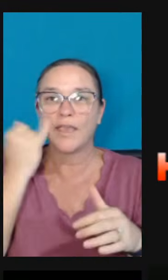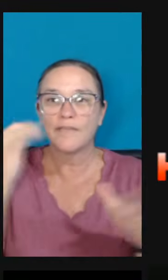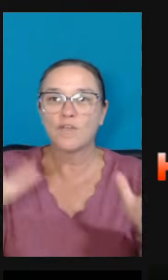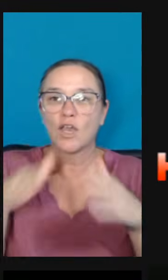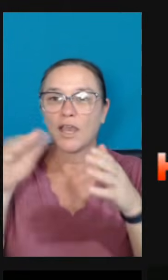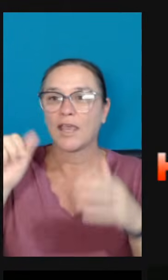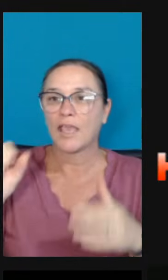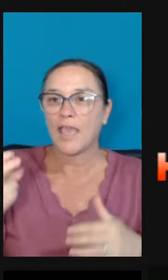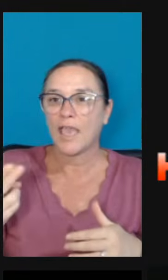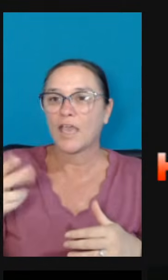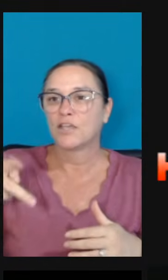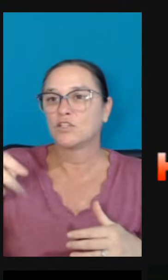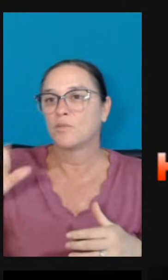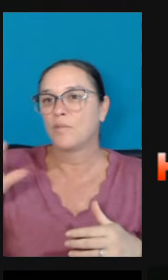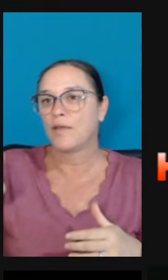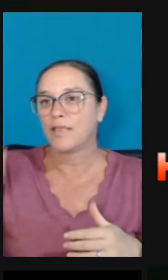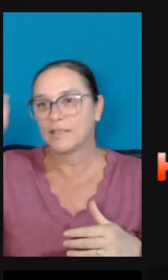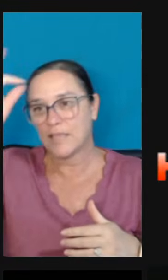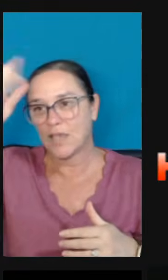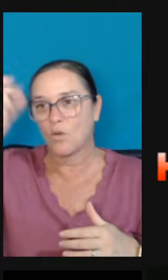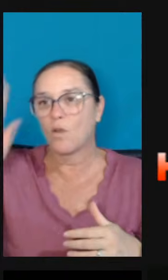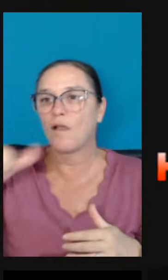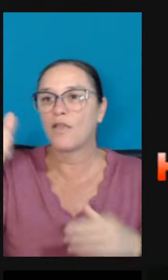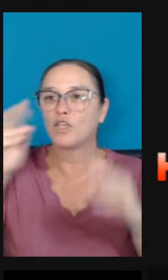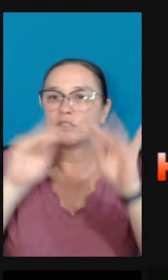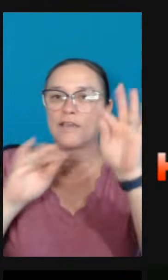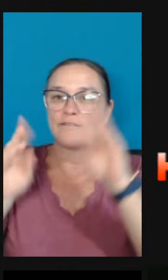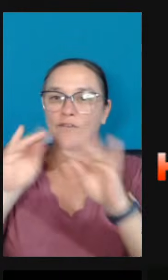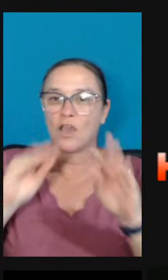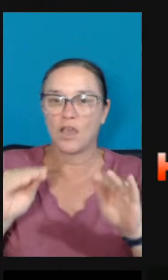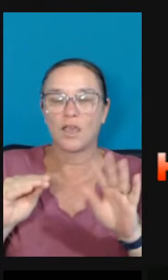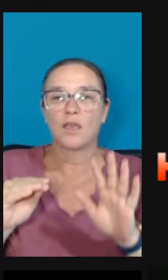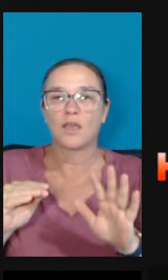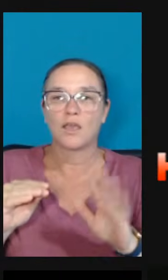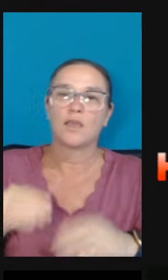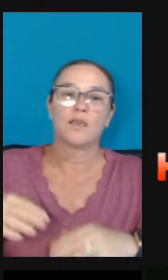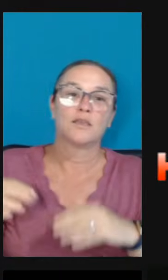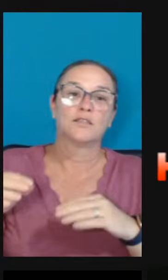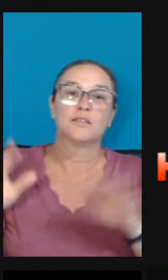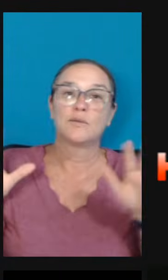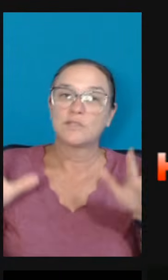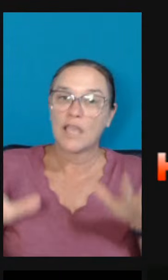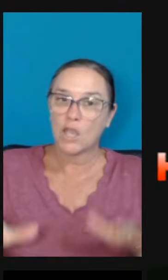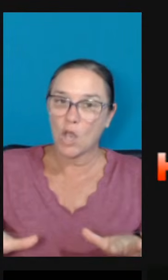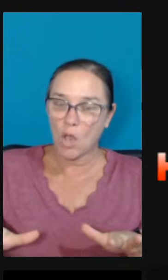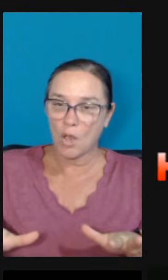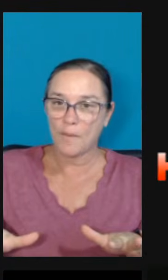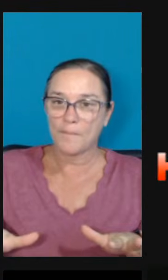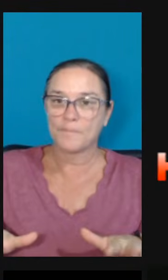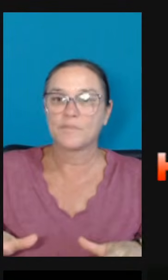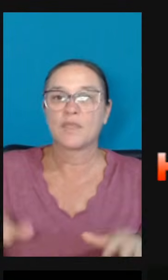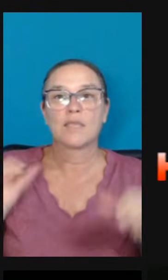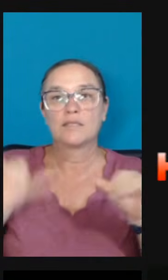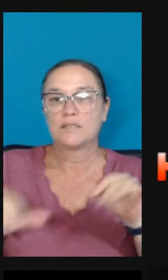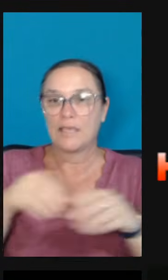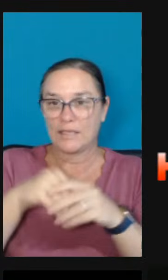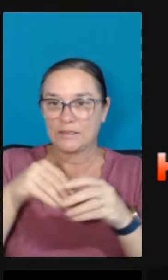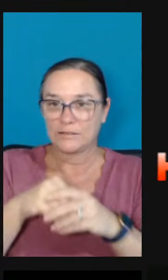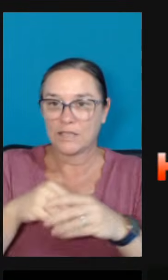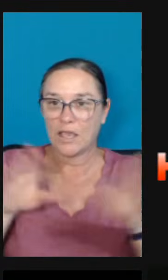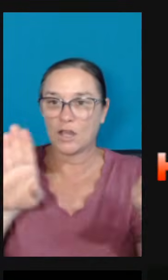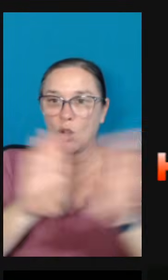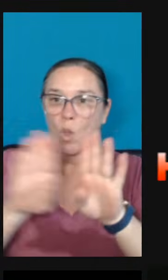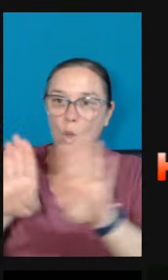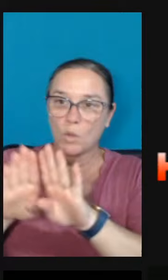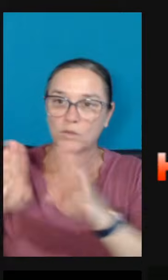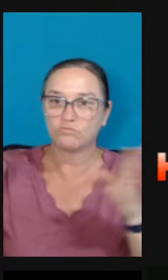other tephra is falling. Stay calm. Panicking won't help. Stay indoors. Close doors and windows. If you're